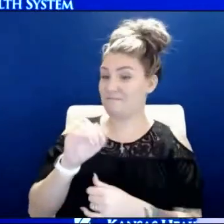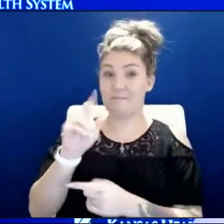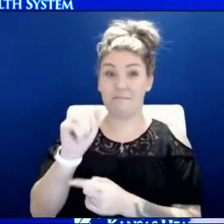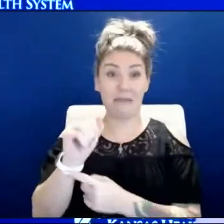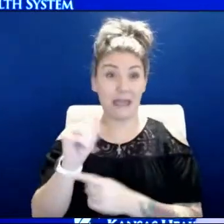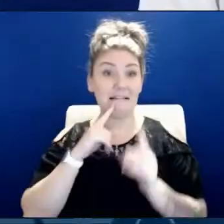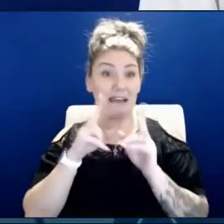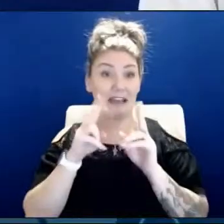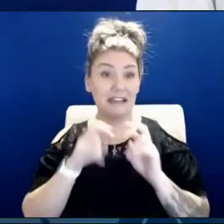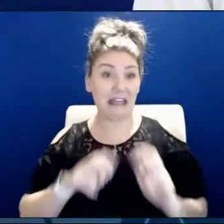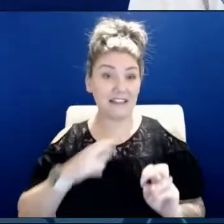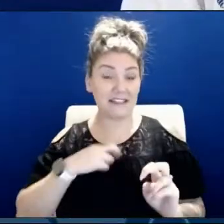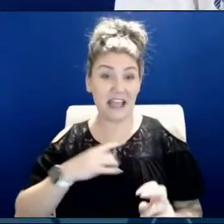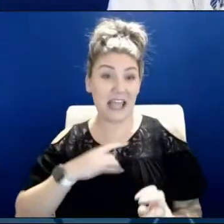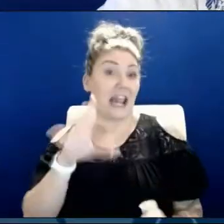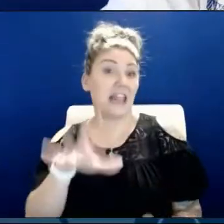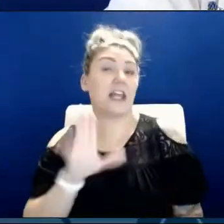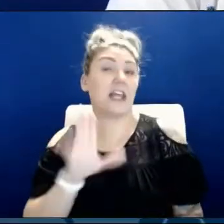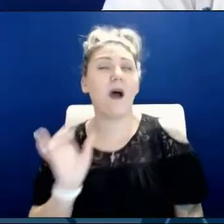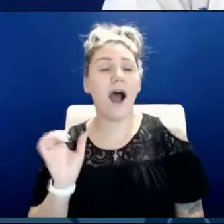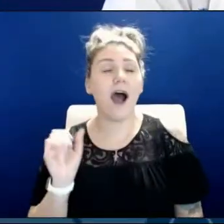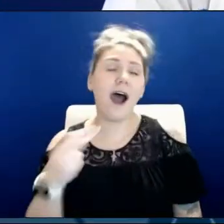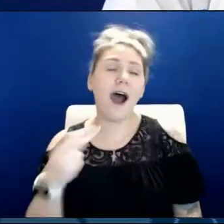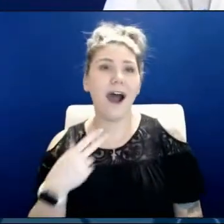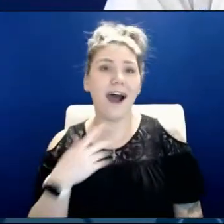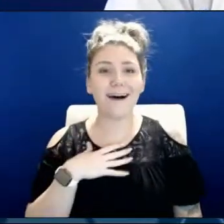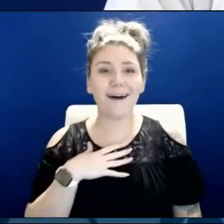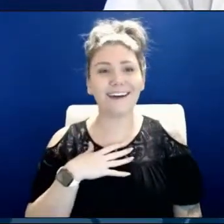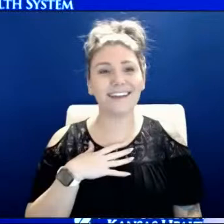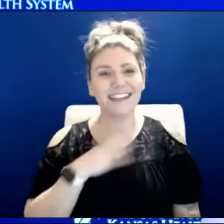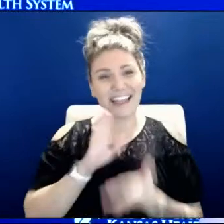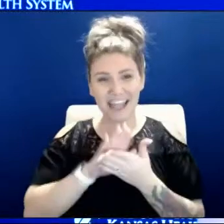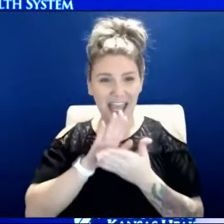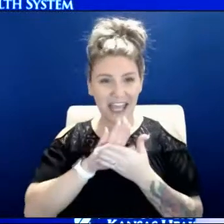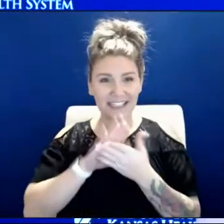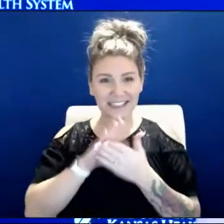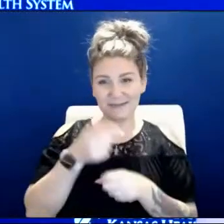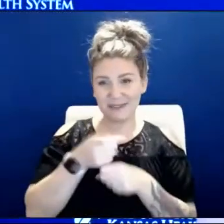a little bit of academic humor there for you.